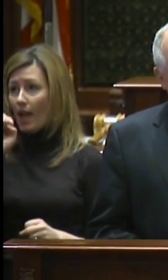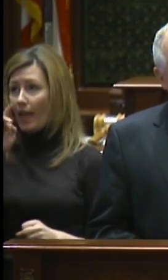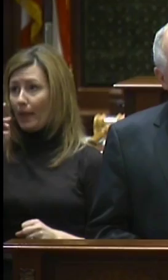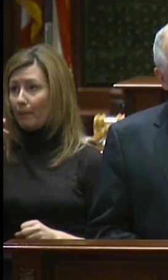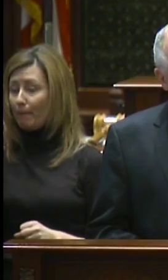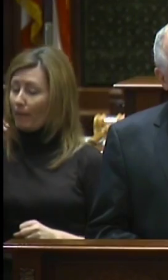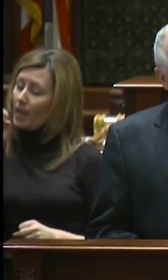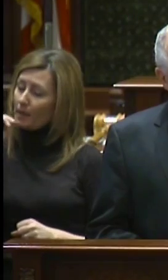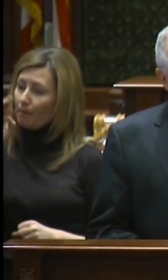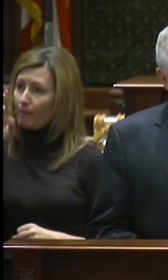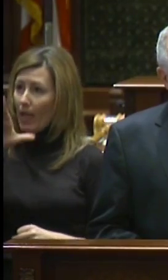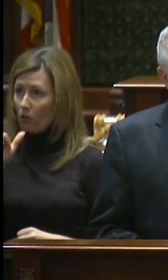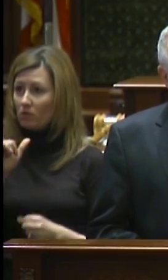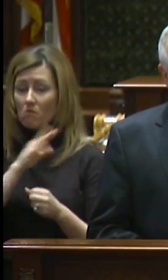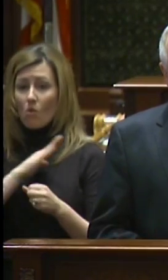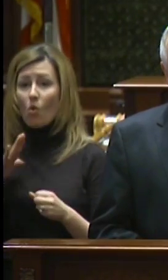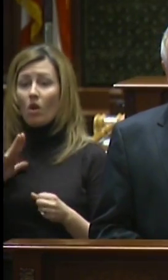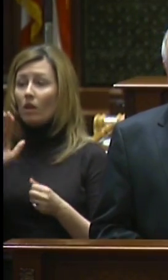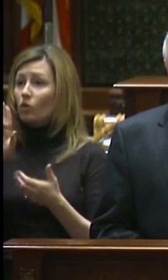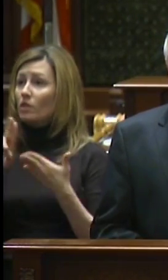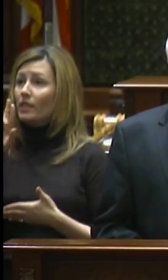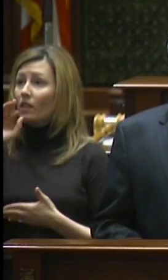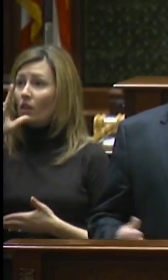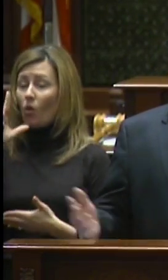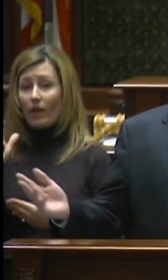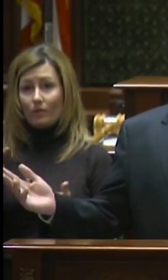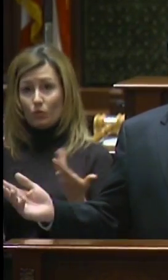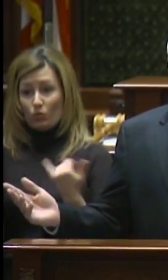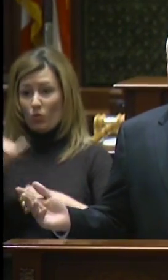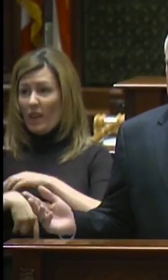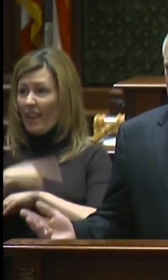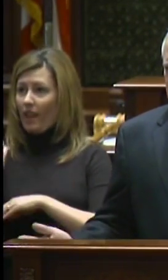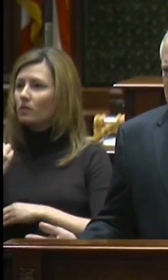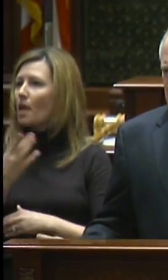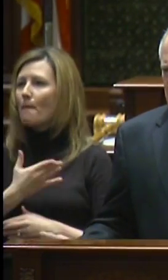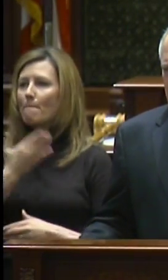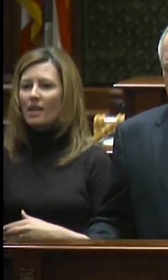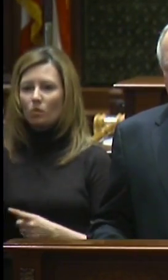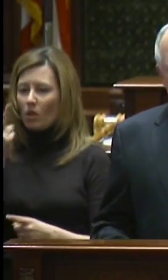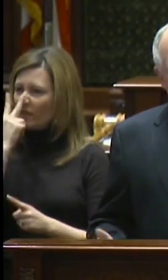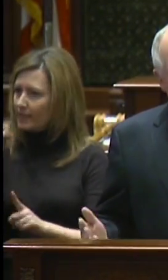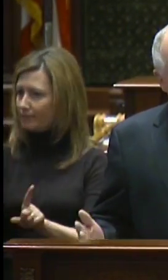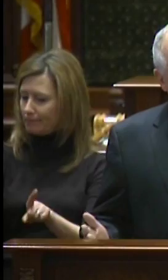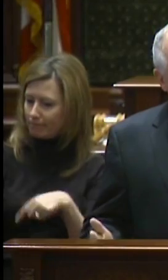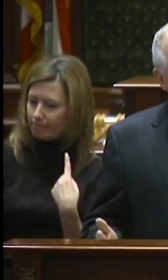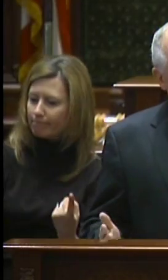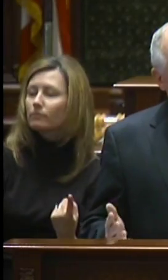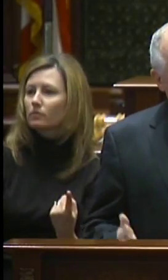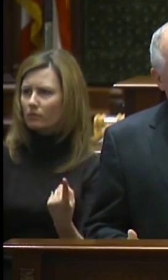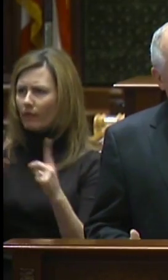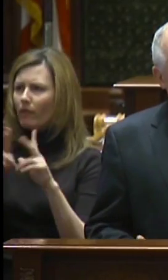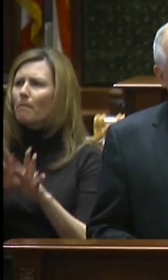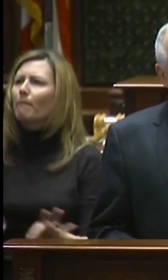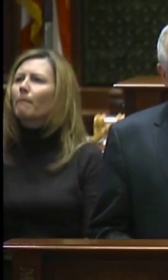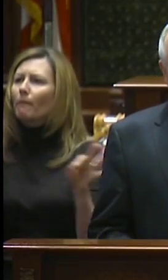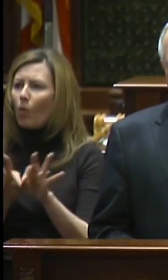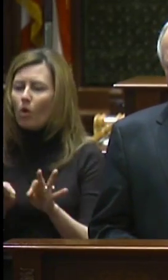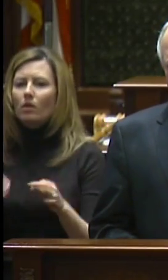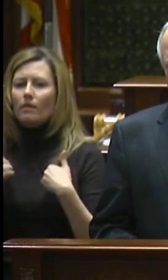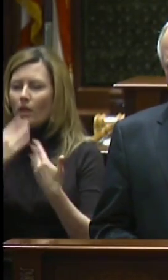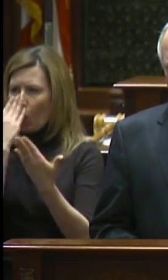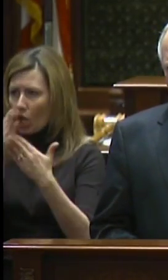long ago that the board at the University of Illinois today is the best one he's ever seen. And it's so important that we have